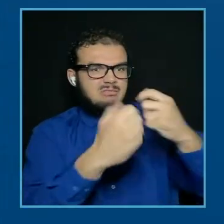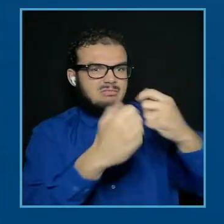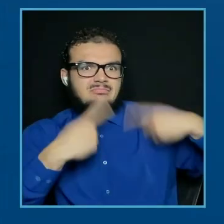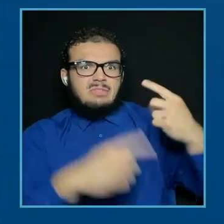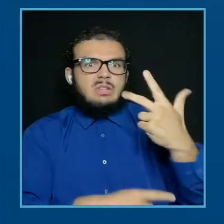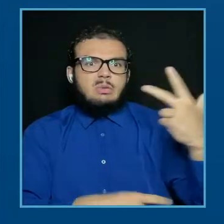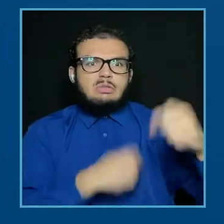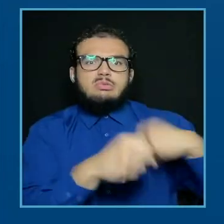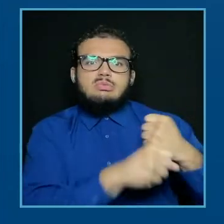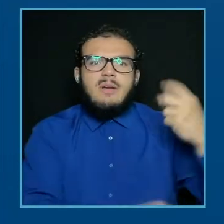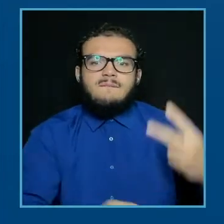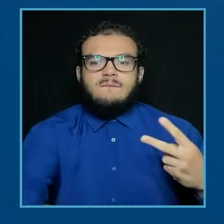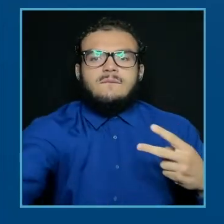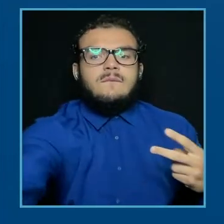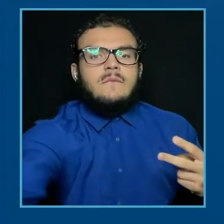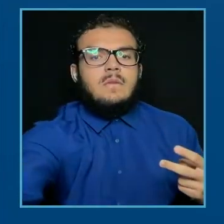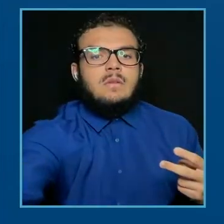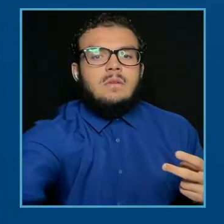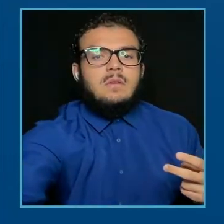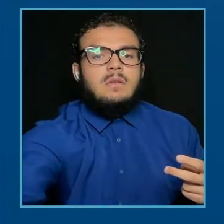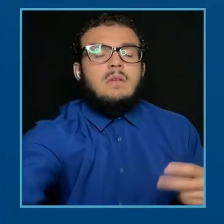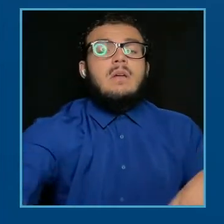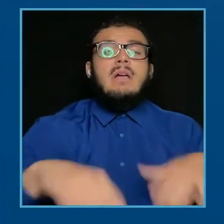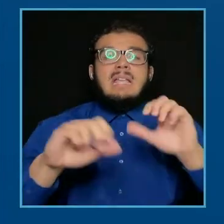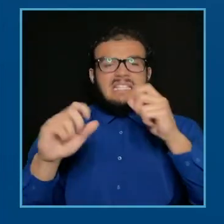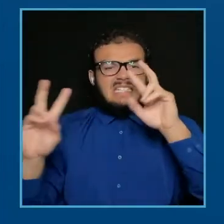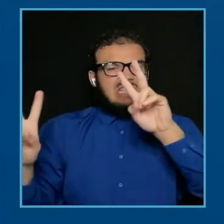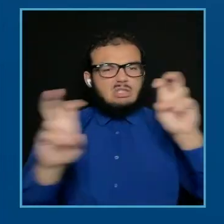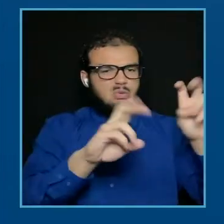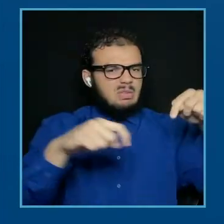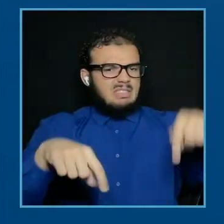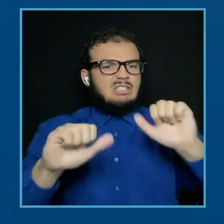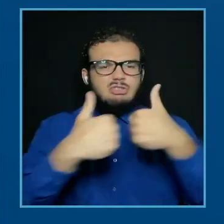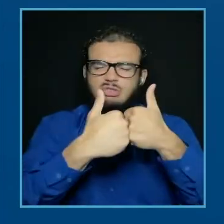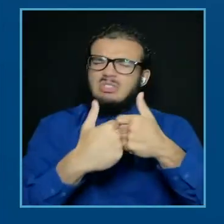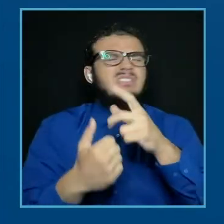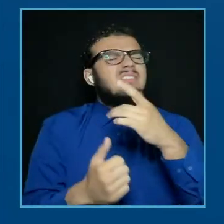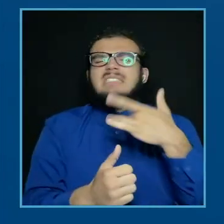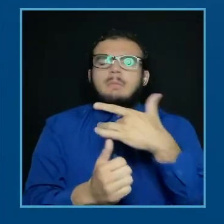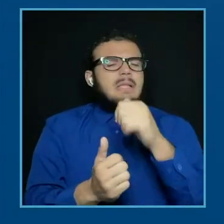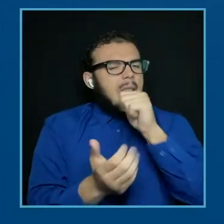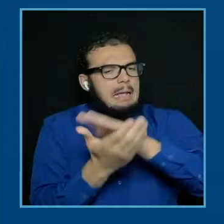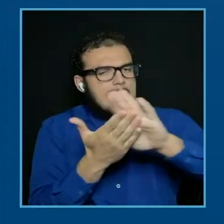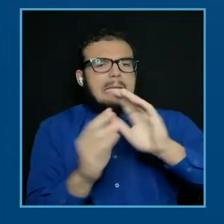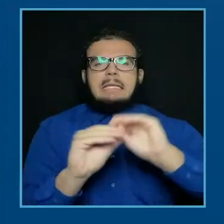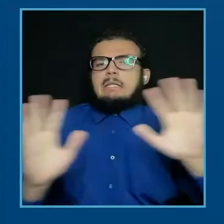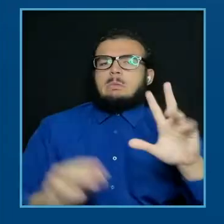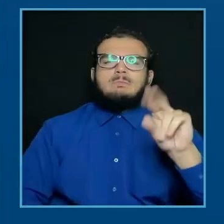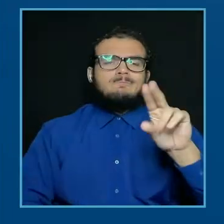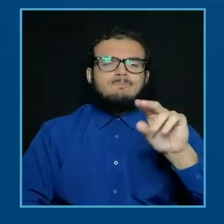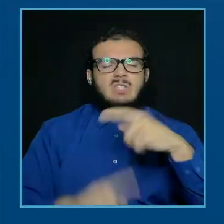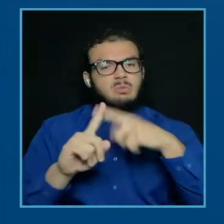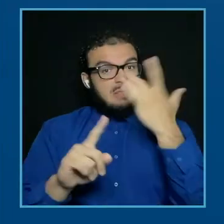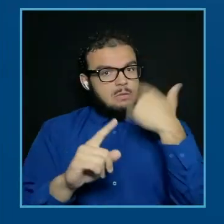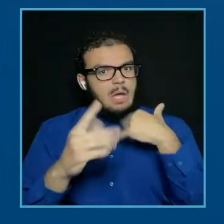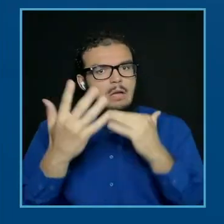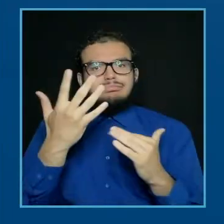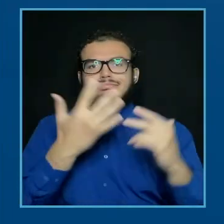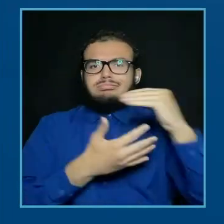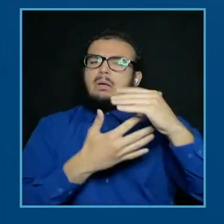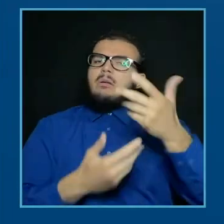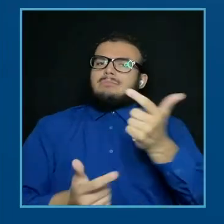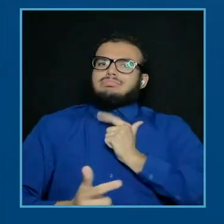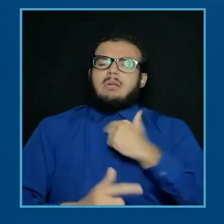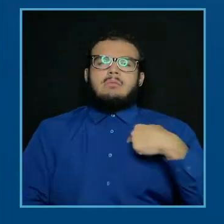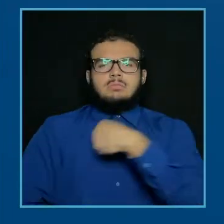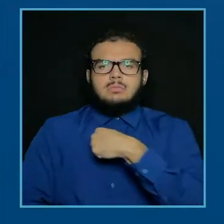years. The issues in these challenges are rarely clean cut, and that's why they make it all the way up to us. We then have